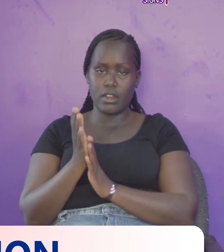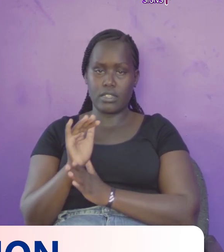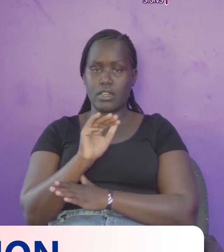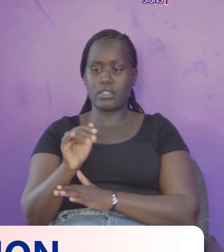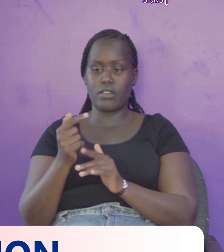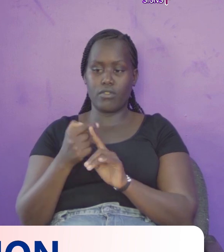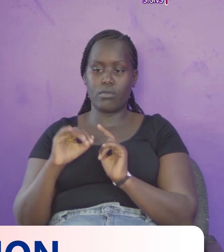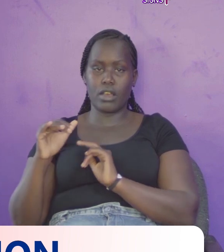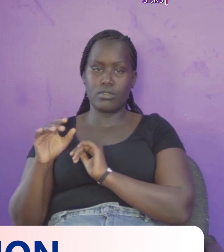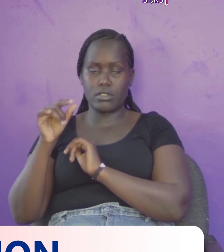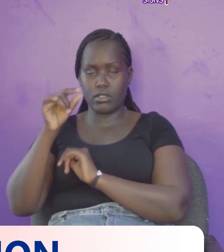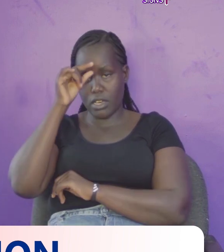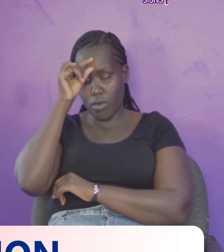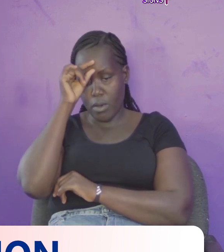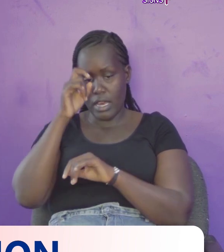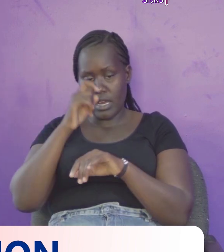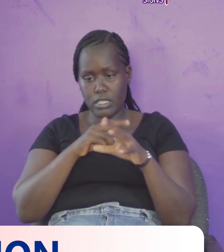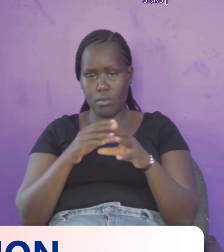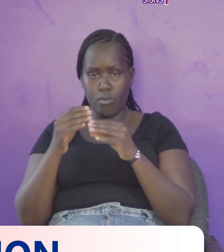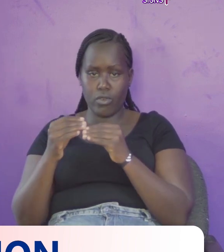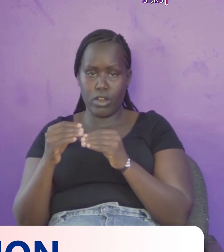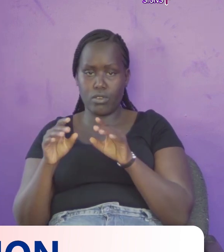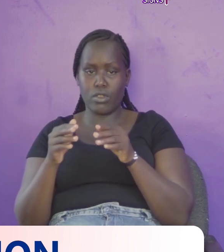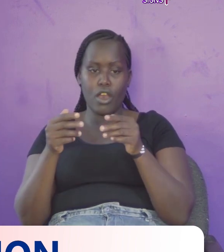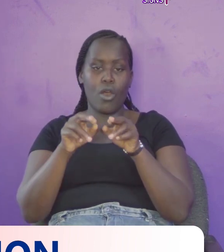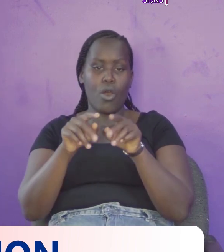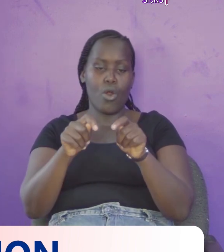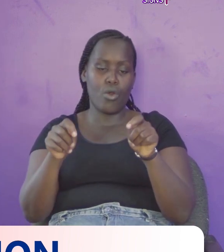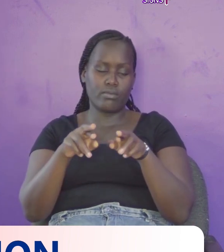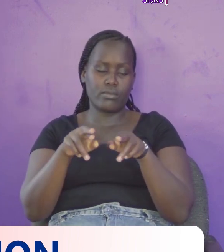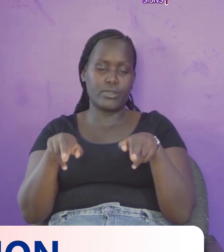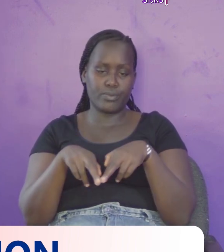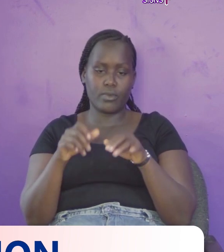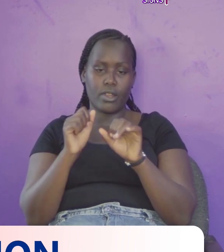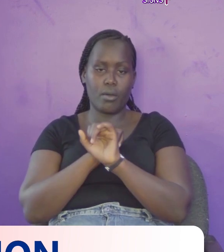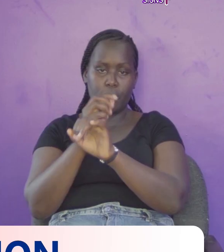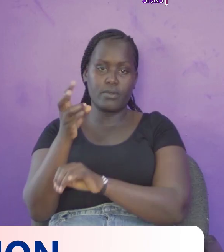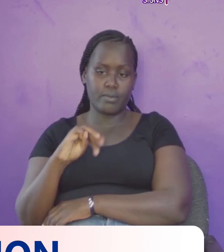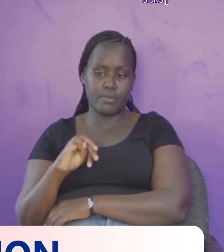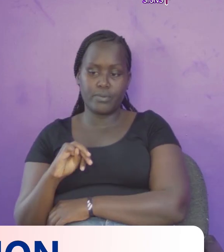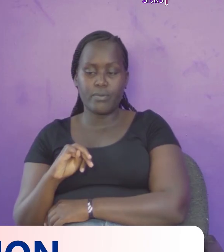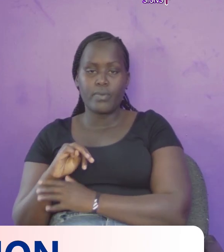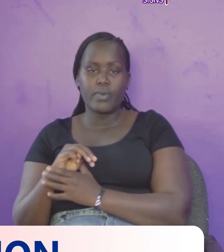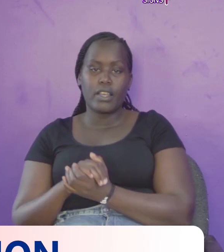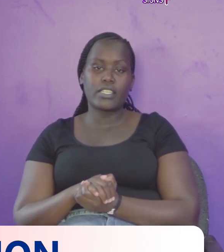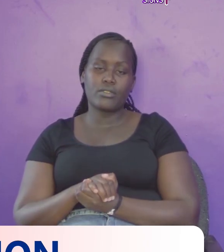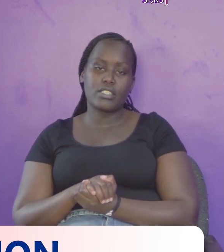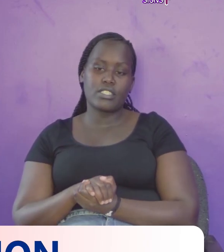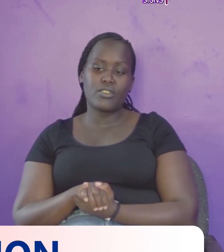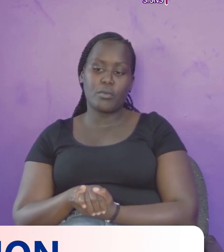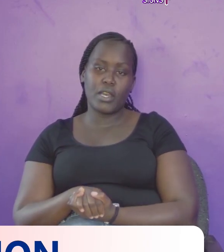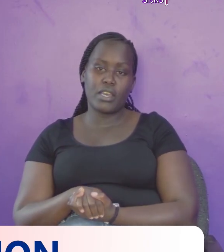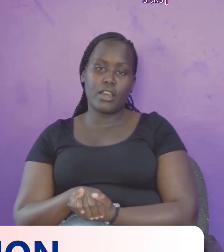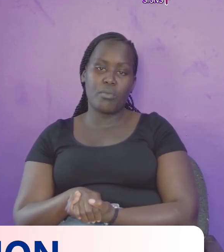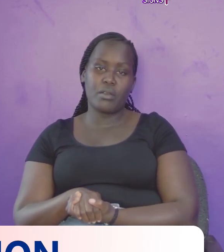governments, wakienda kwa hizo governor halls and all that, protect them. We need a strong CS for